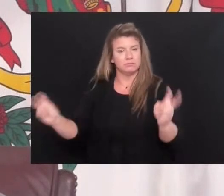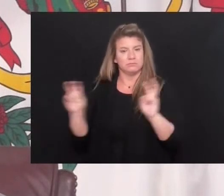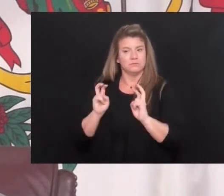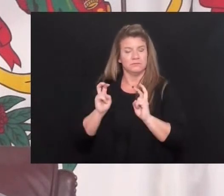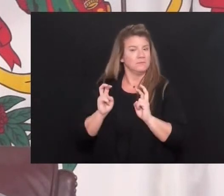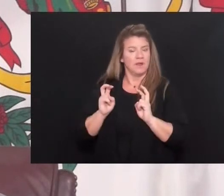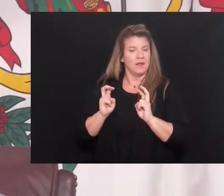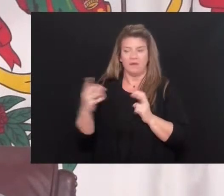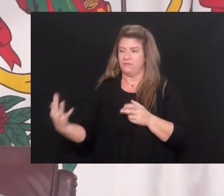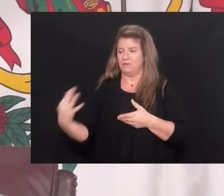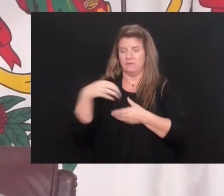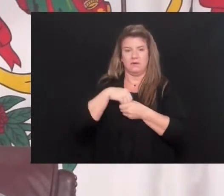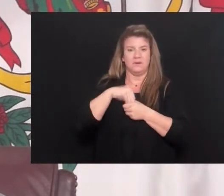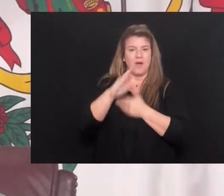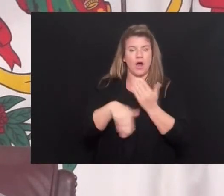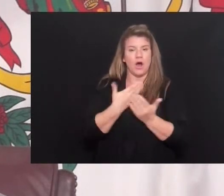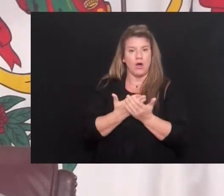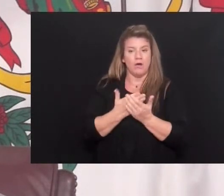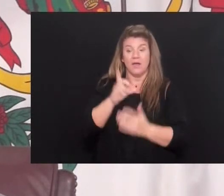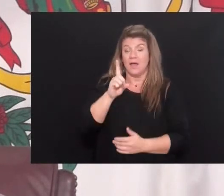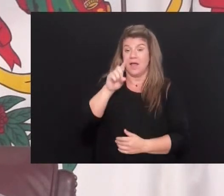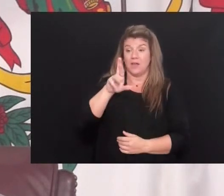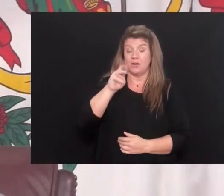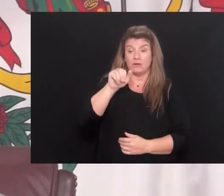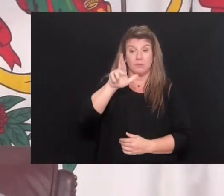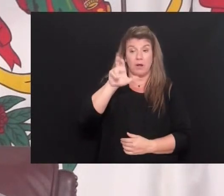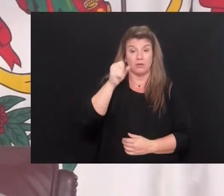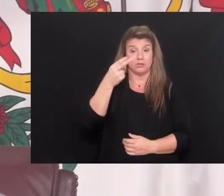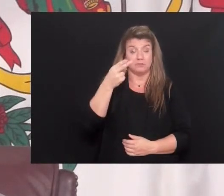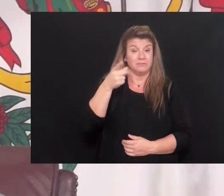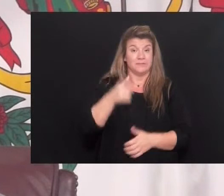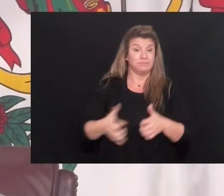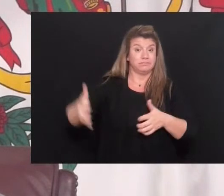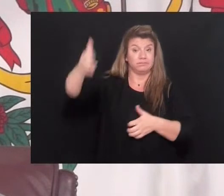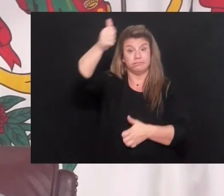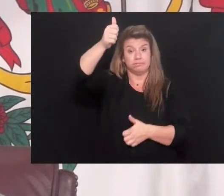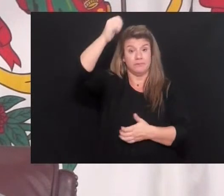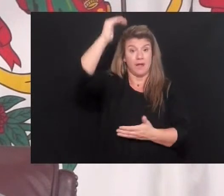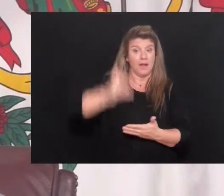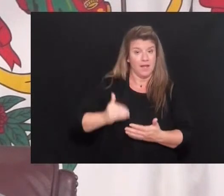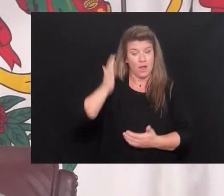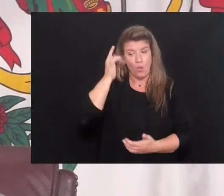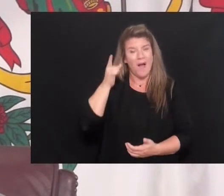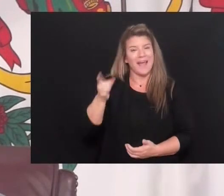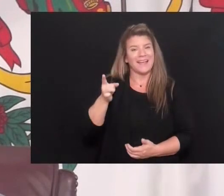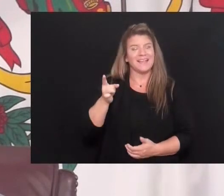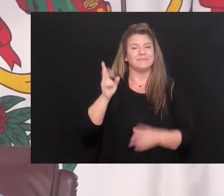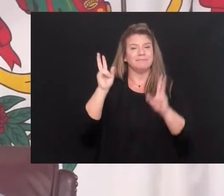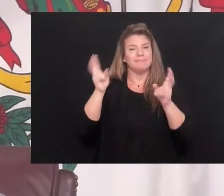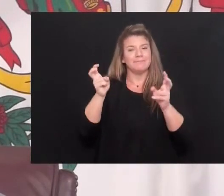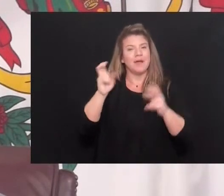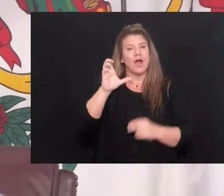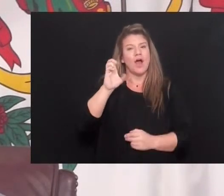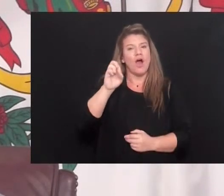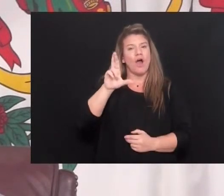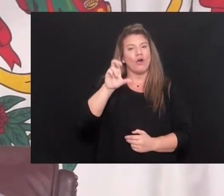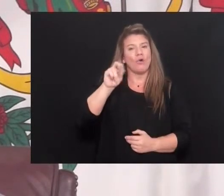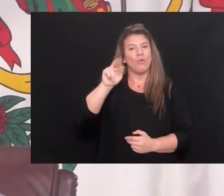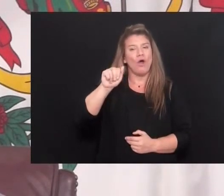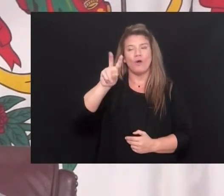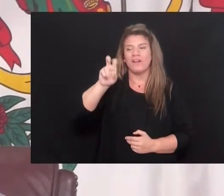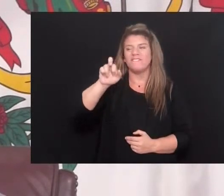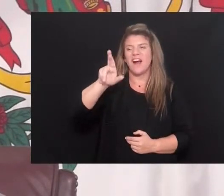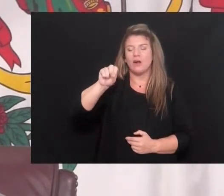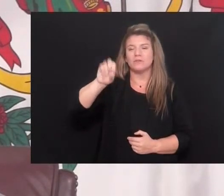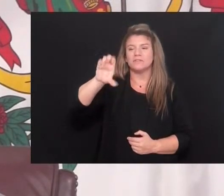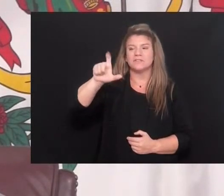of our experts, and Dr. Marsh right at the head of the list because he's our coronavirus czar, and boy, what